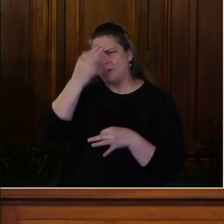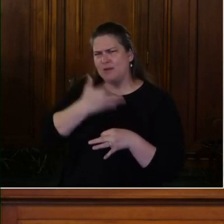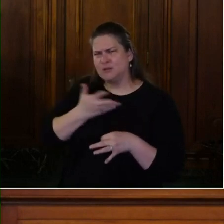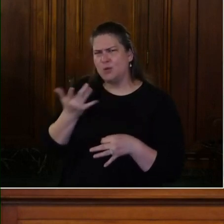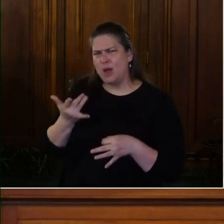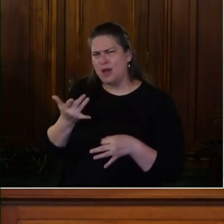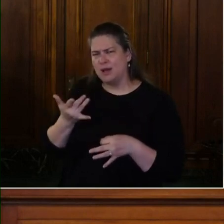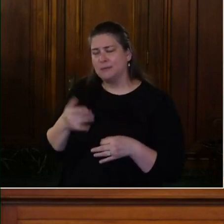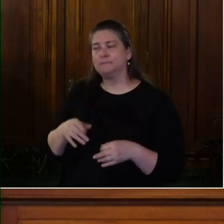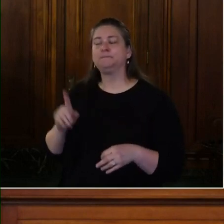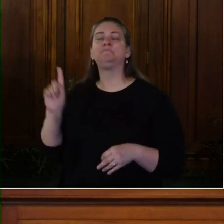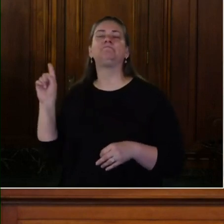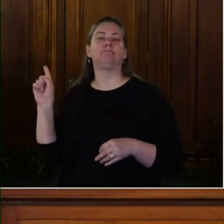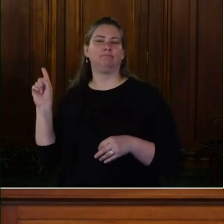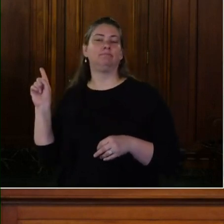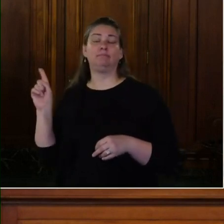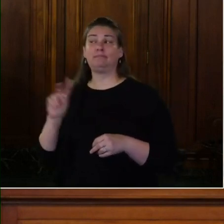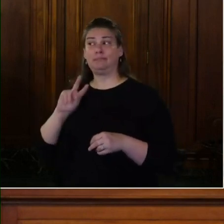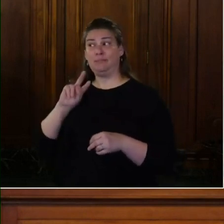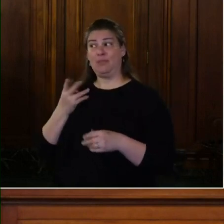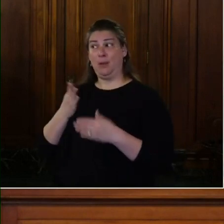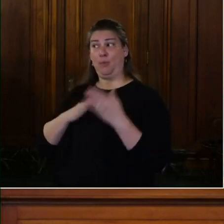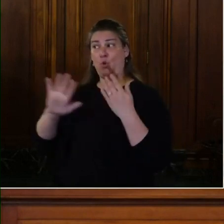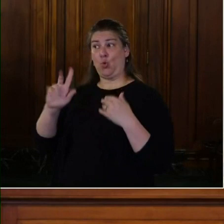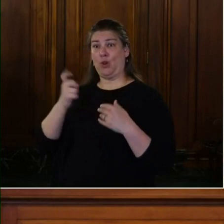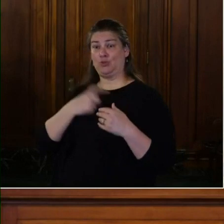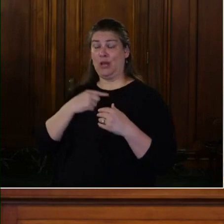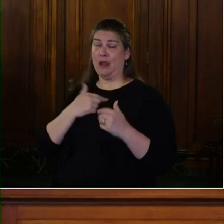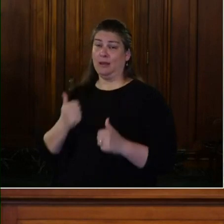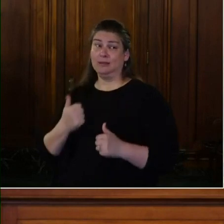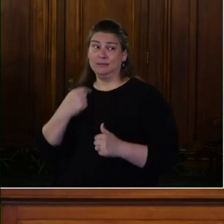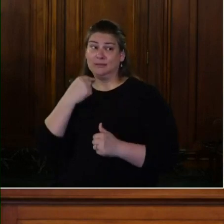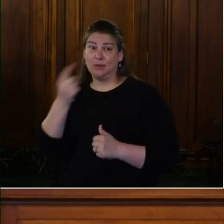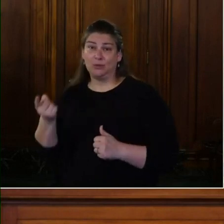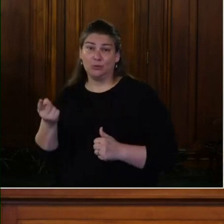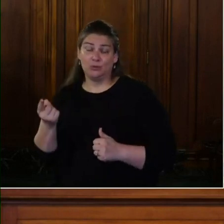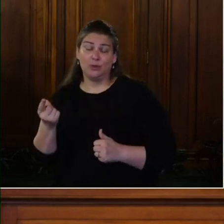So the second part, I can tell you with certainty, is that